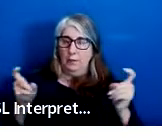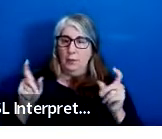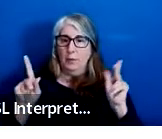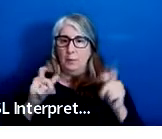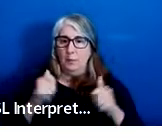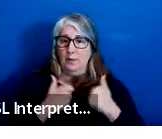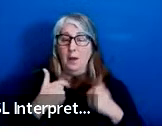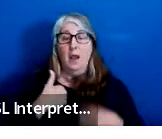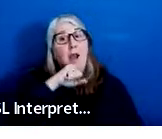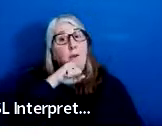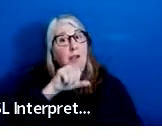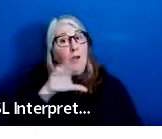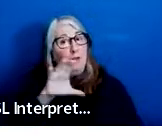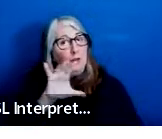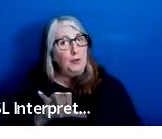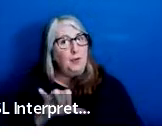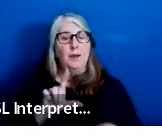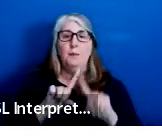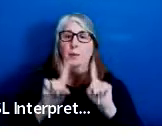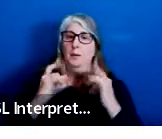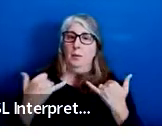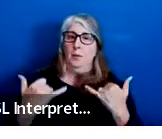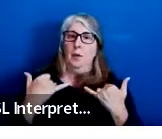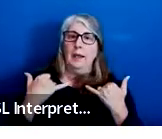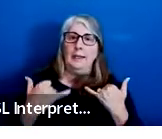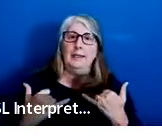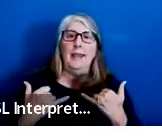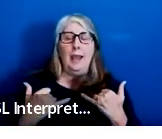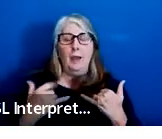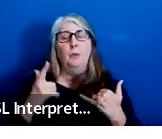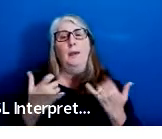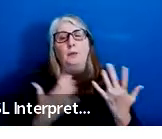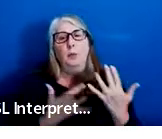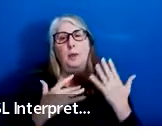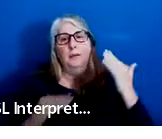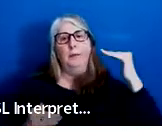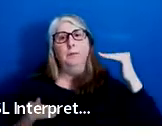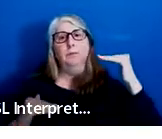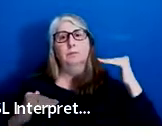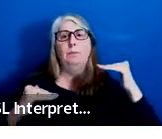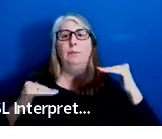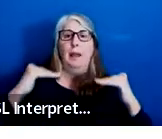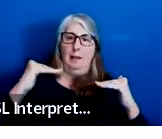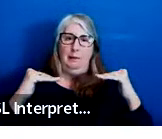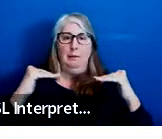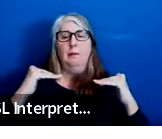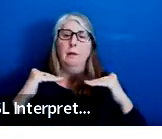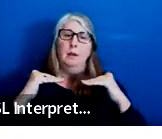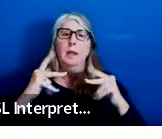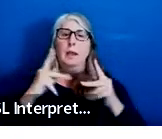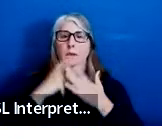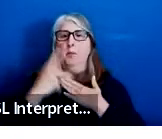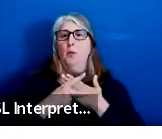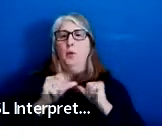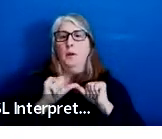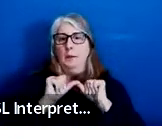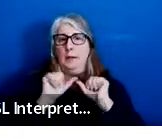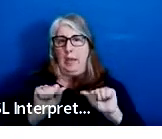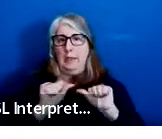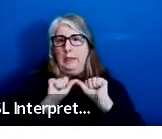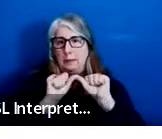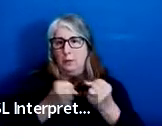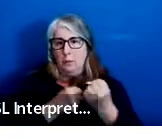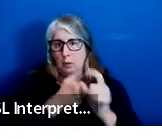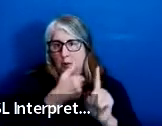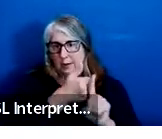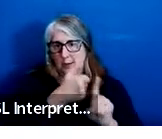to do that, but right now it's about being able to have a program that is sustainable without increasing the cost to our